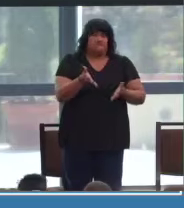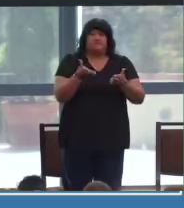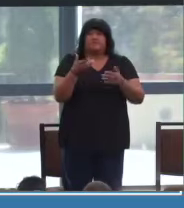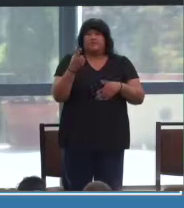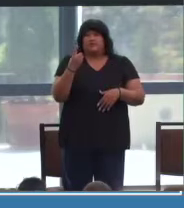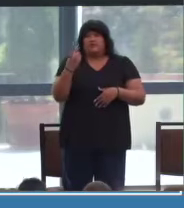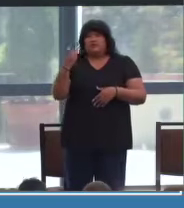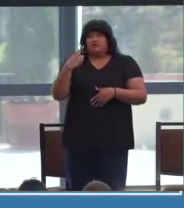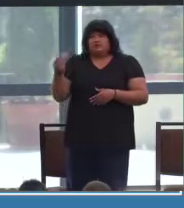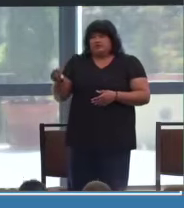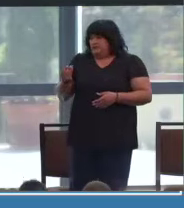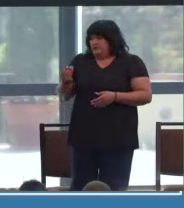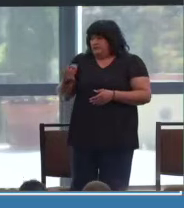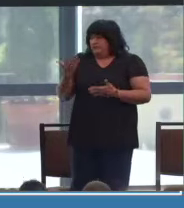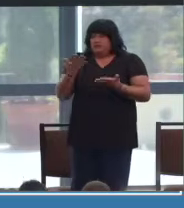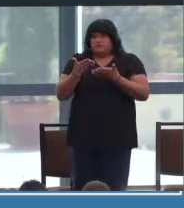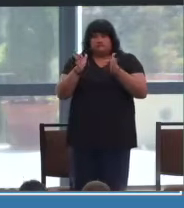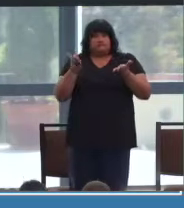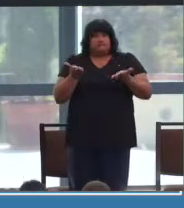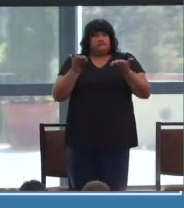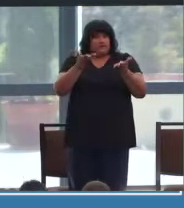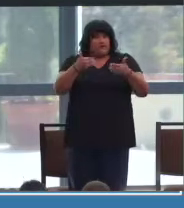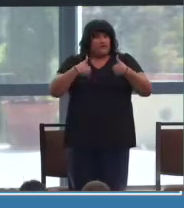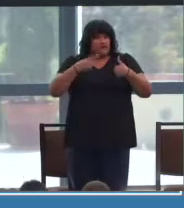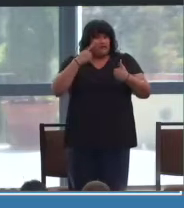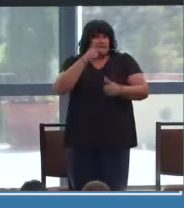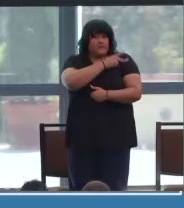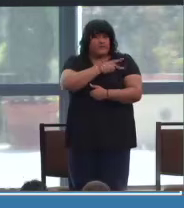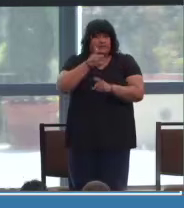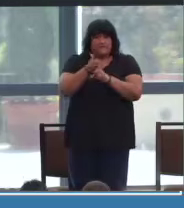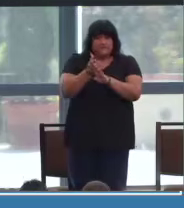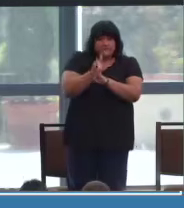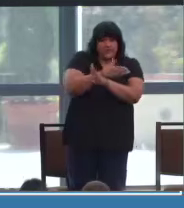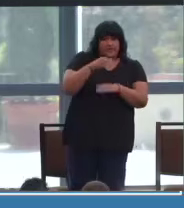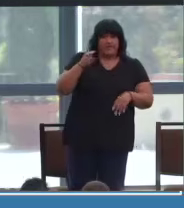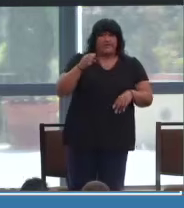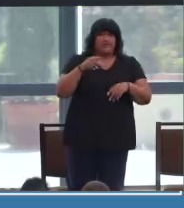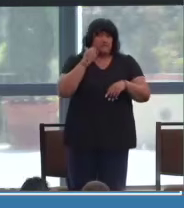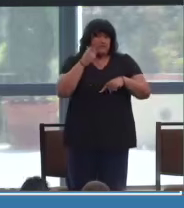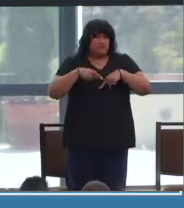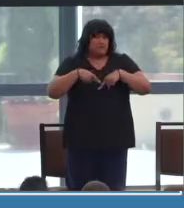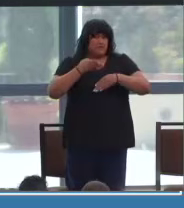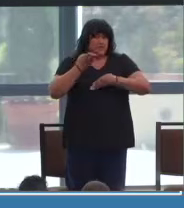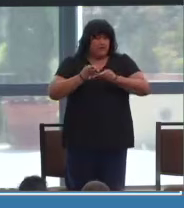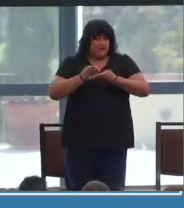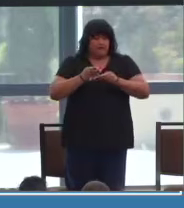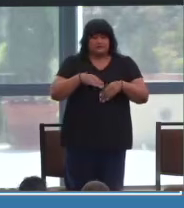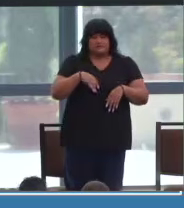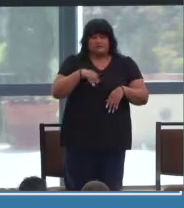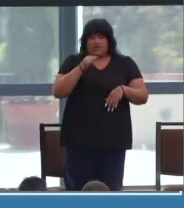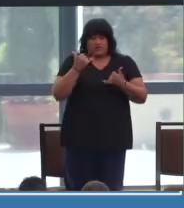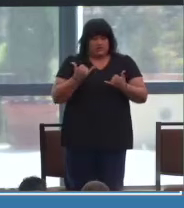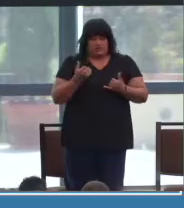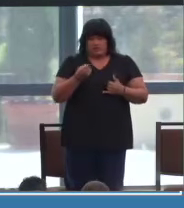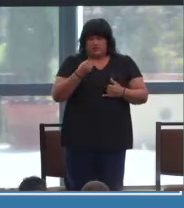ask. What general recommendations do you have for patients in premenopause, menopause, not curling on HRT with a family